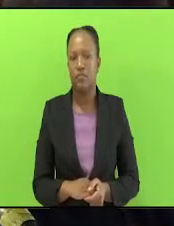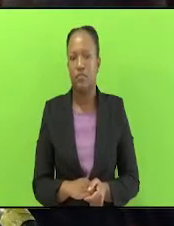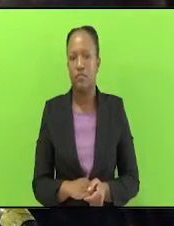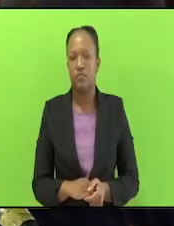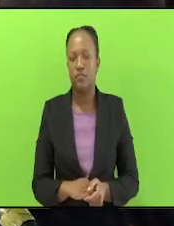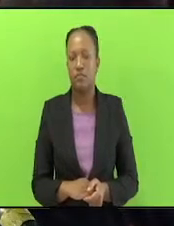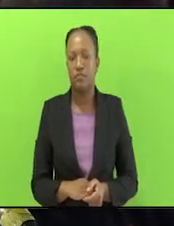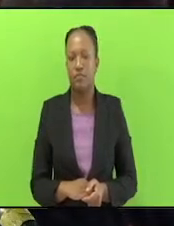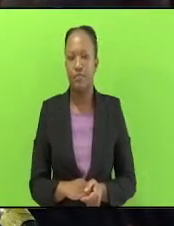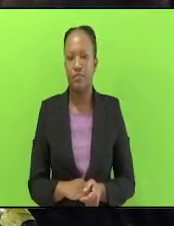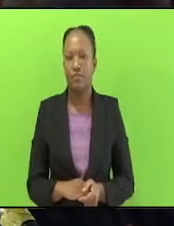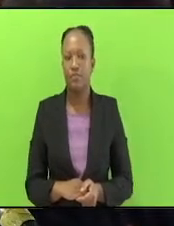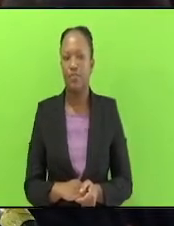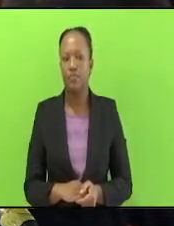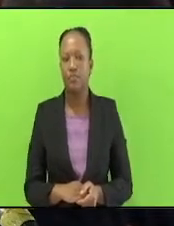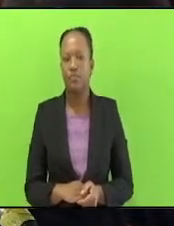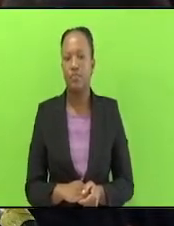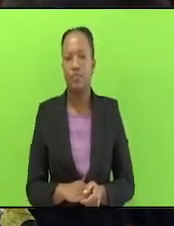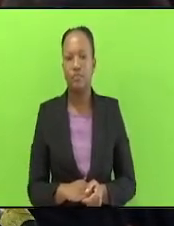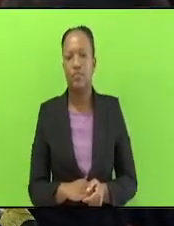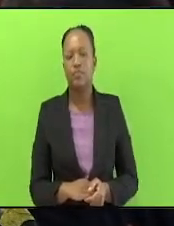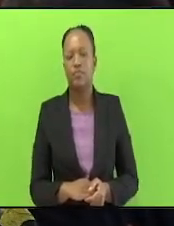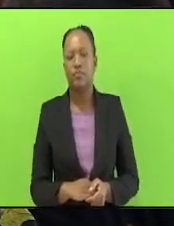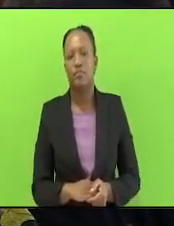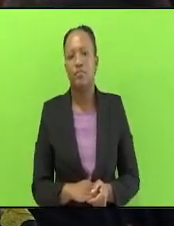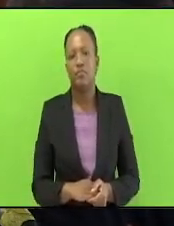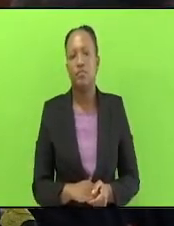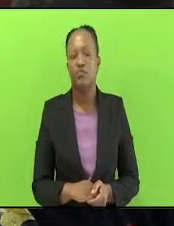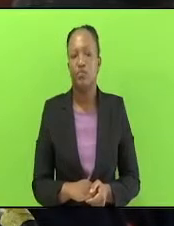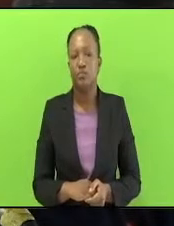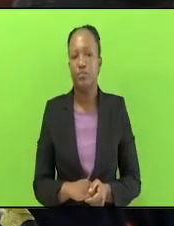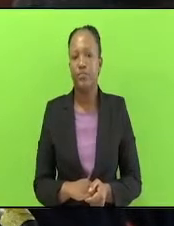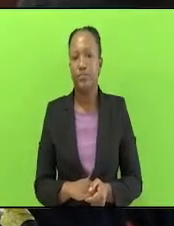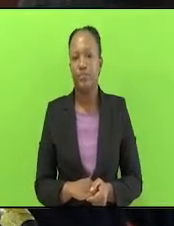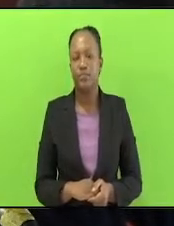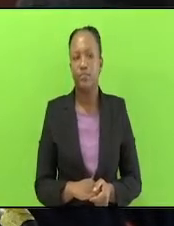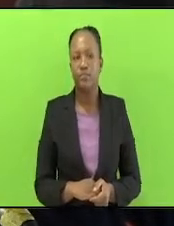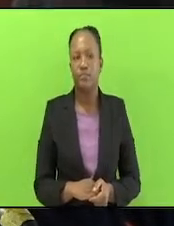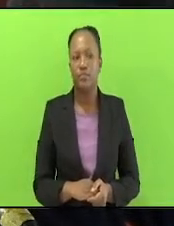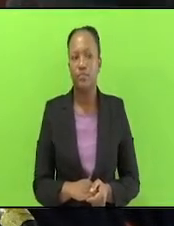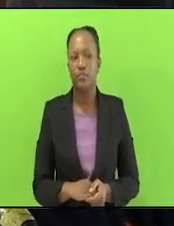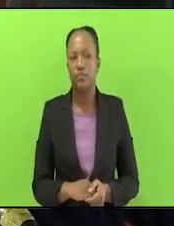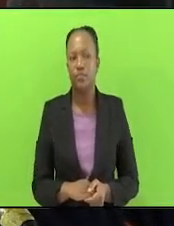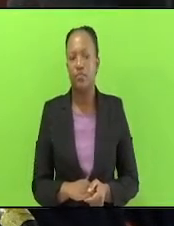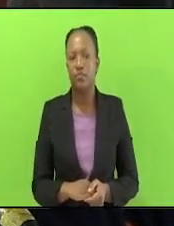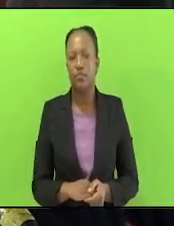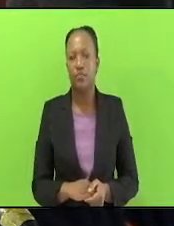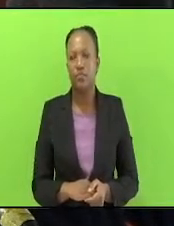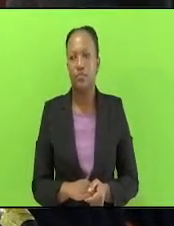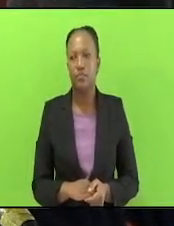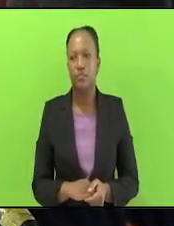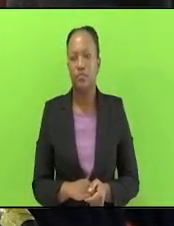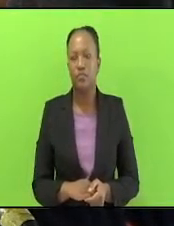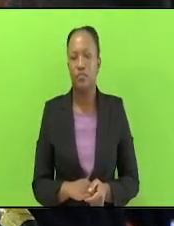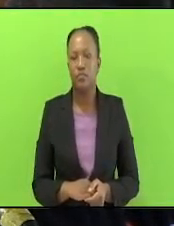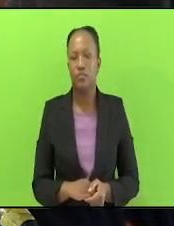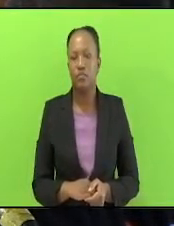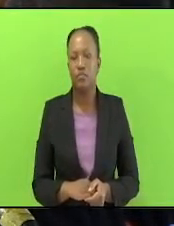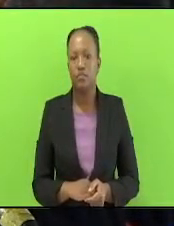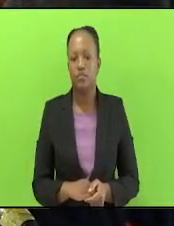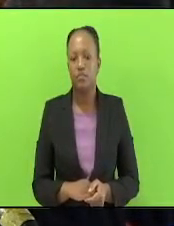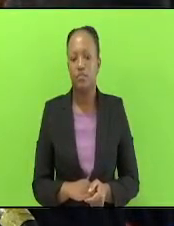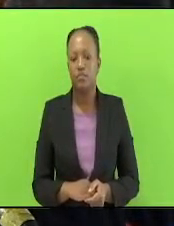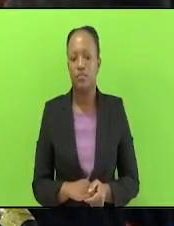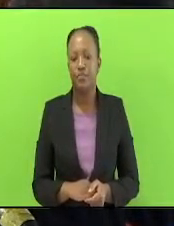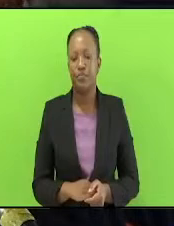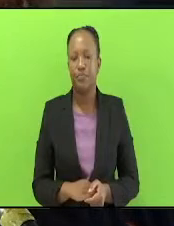gore ke akanyetse ntlha ya go bona gore melao e re tshelang ka yone e leng teng yone e tlile go sikara maikarabelo a ntseng jang